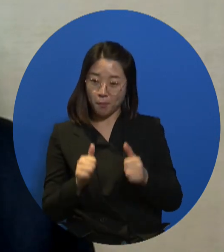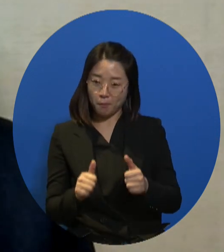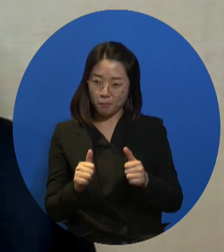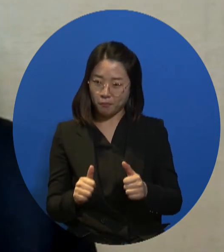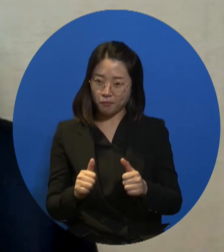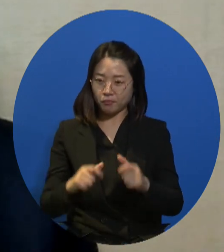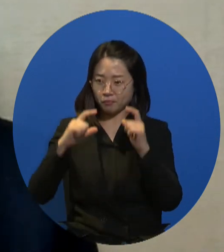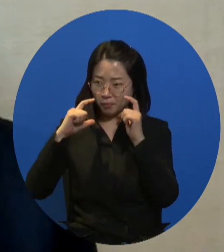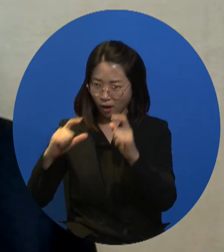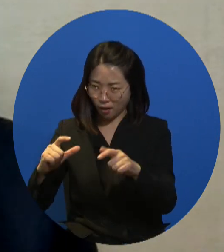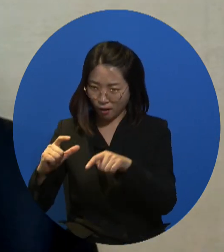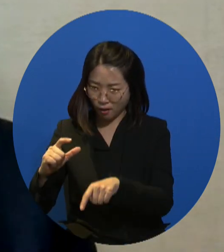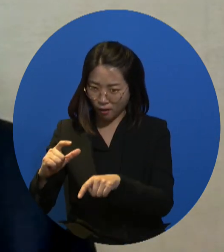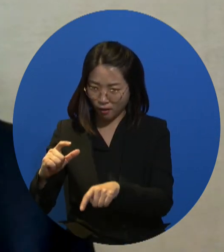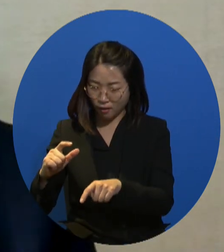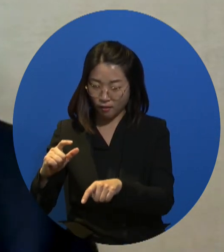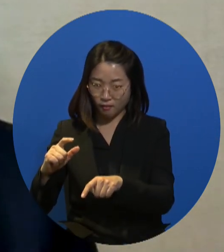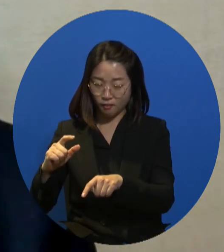organizations, the